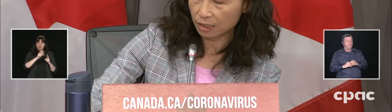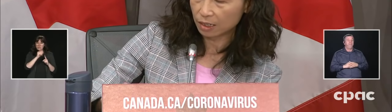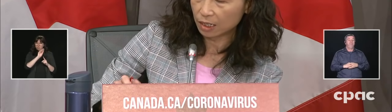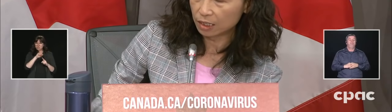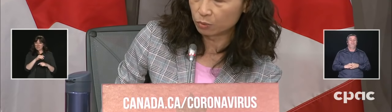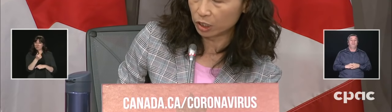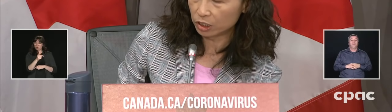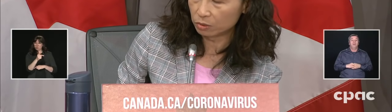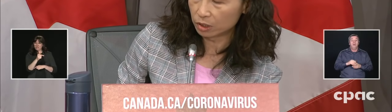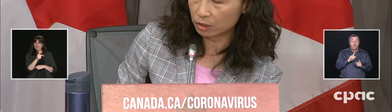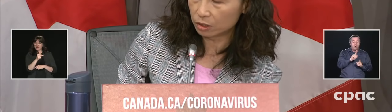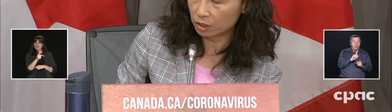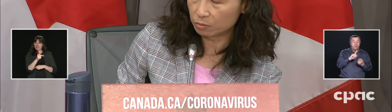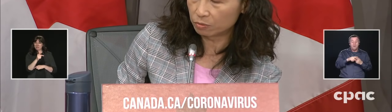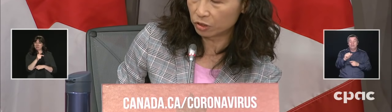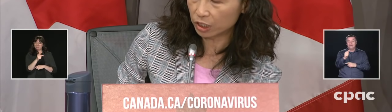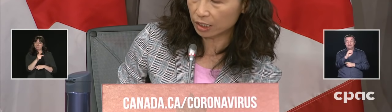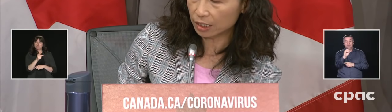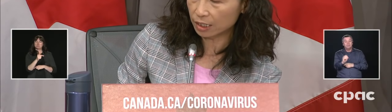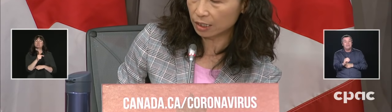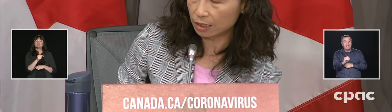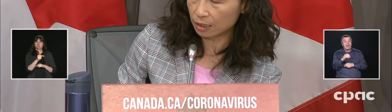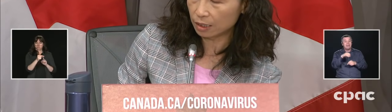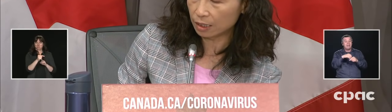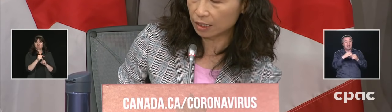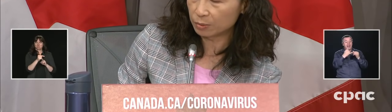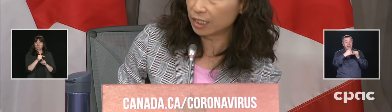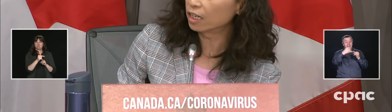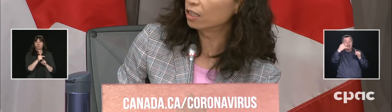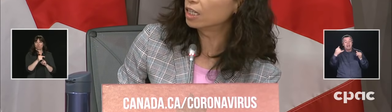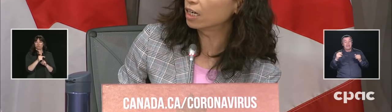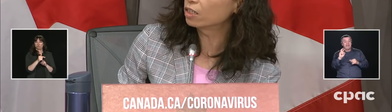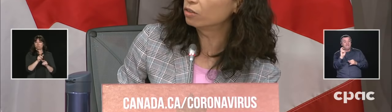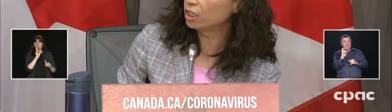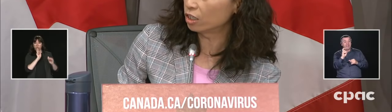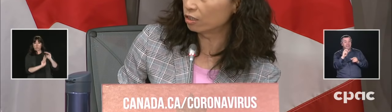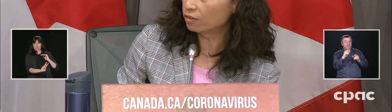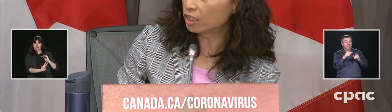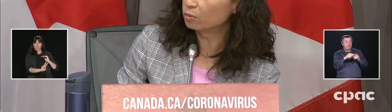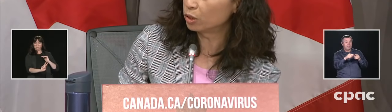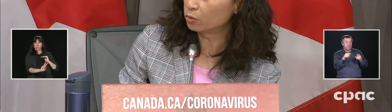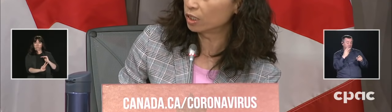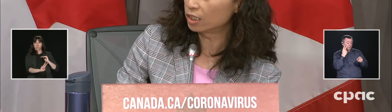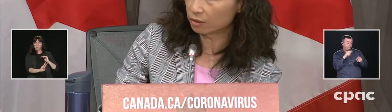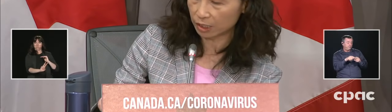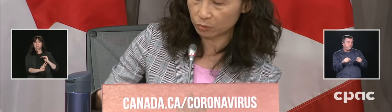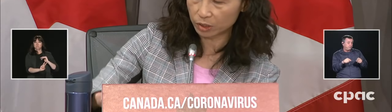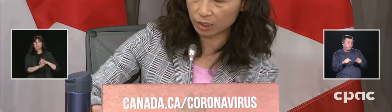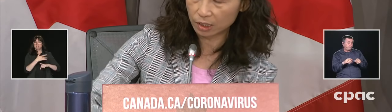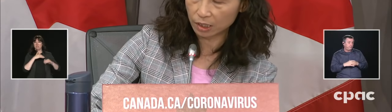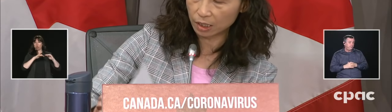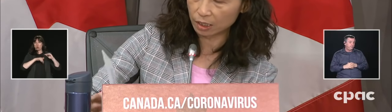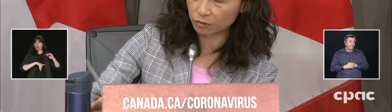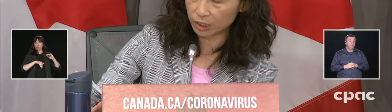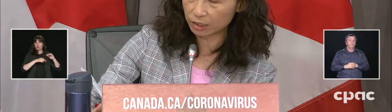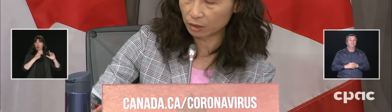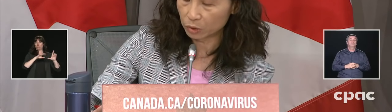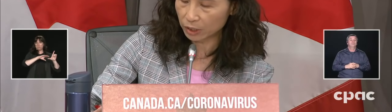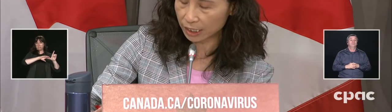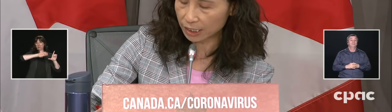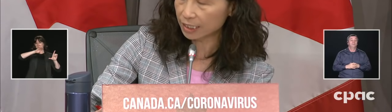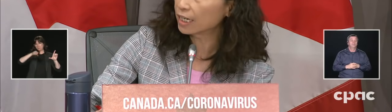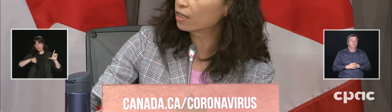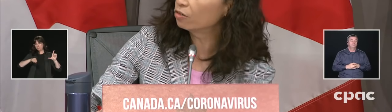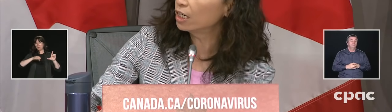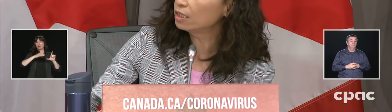back is what you will sort of project as being under that green curve, and the blue one and the red one, for